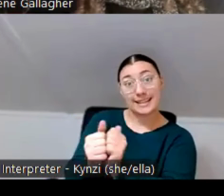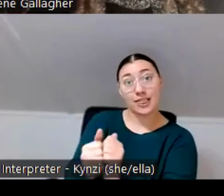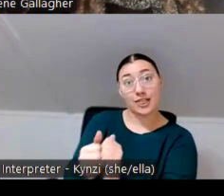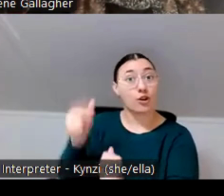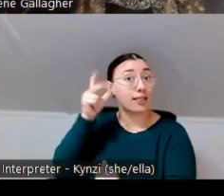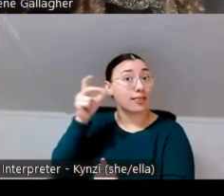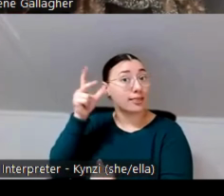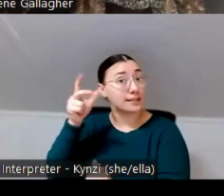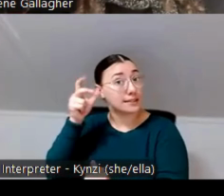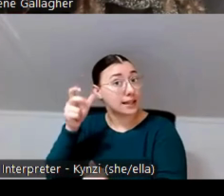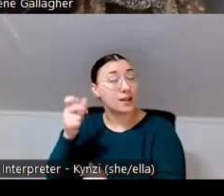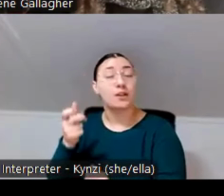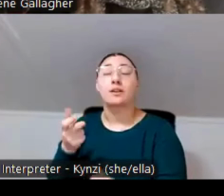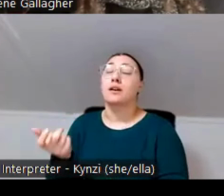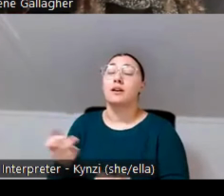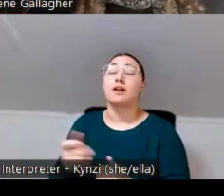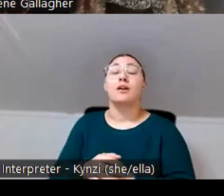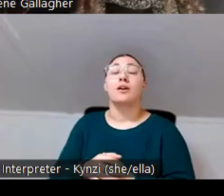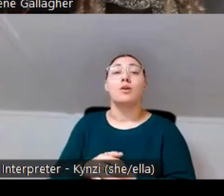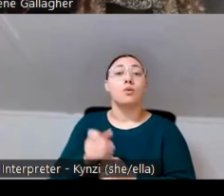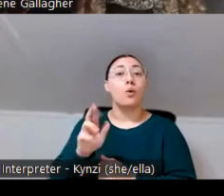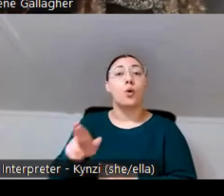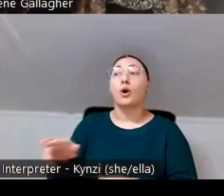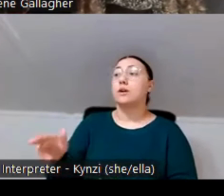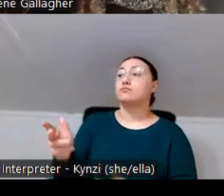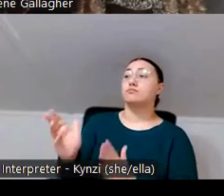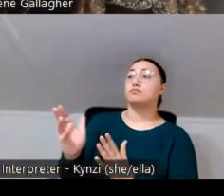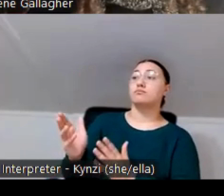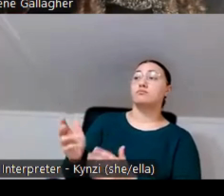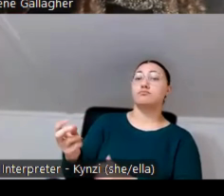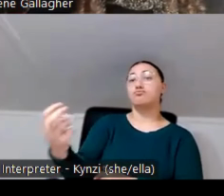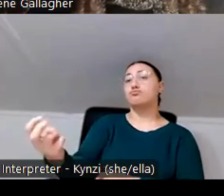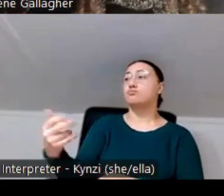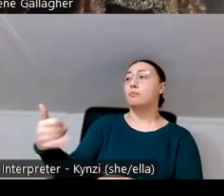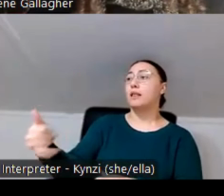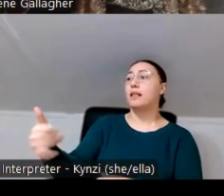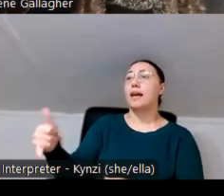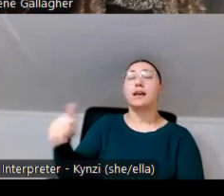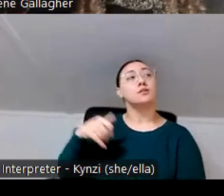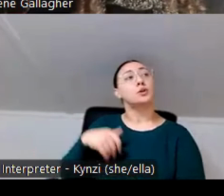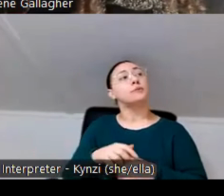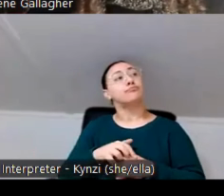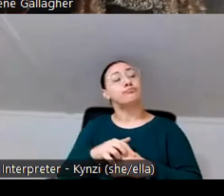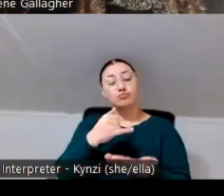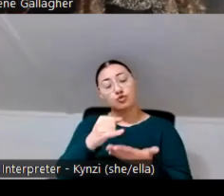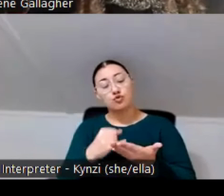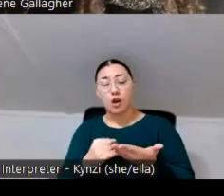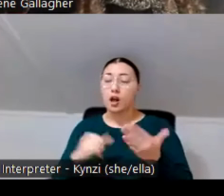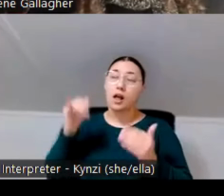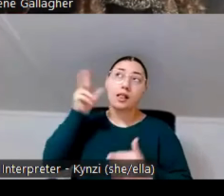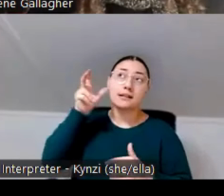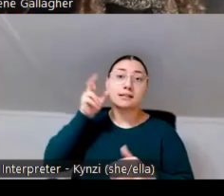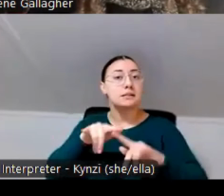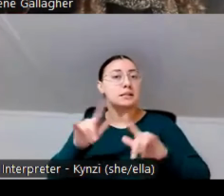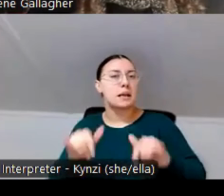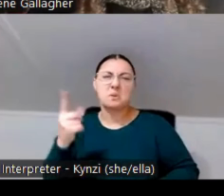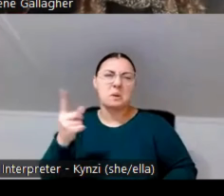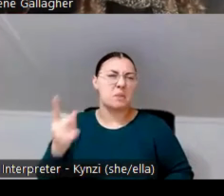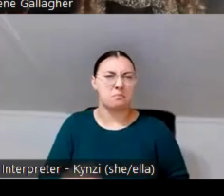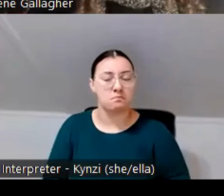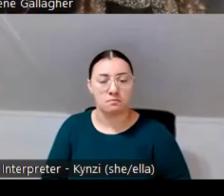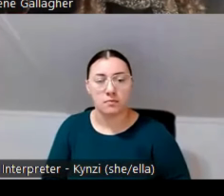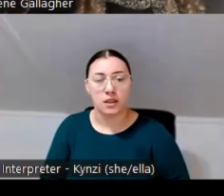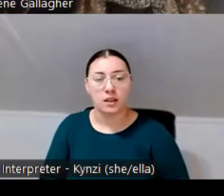can play the narration and have it read to you. And then National